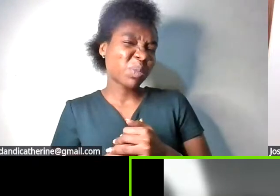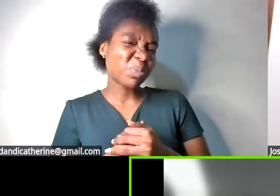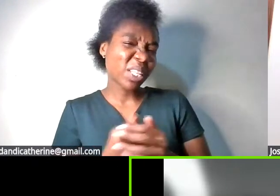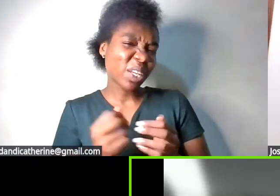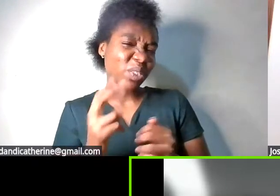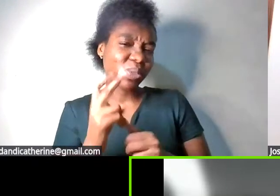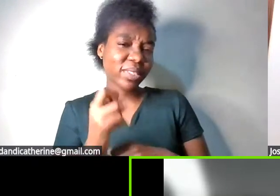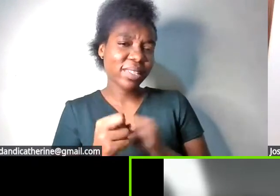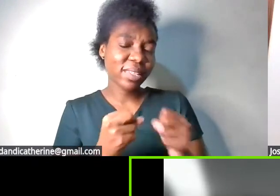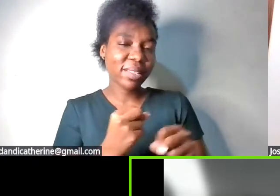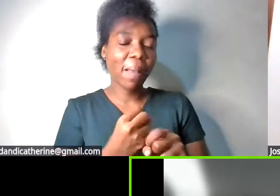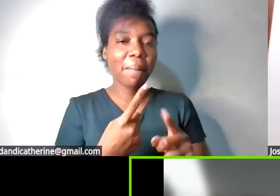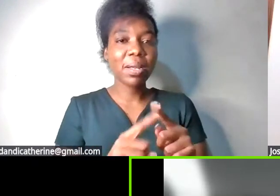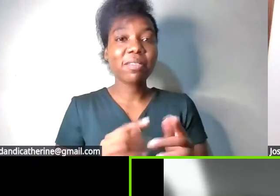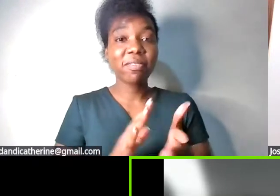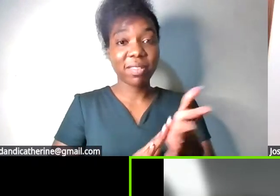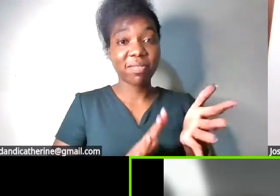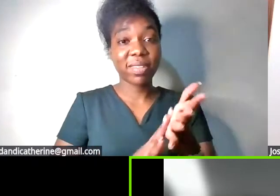So soon.